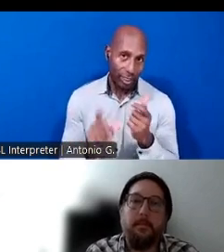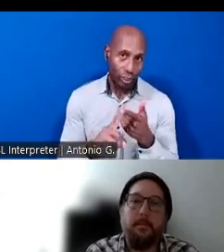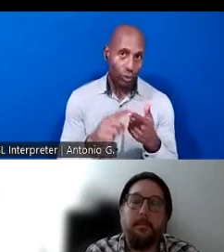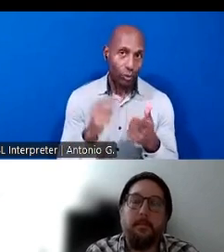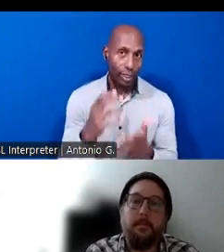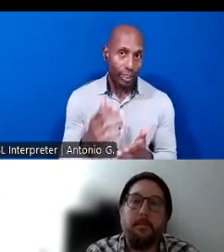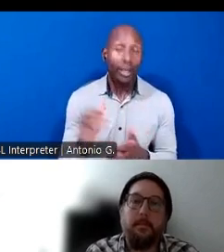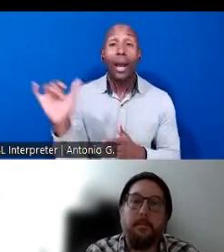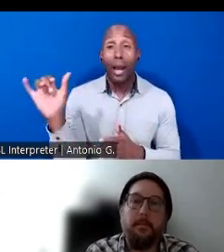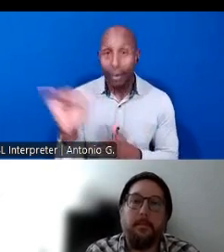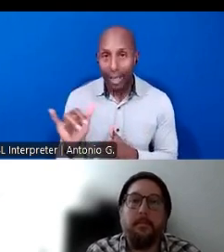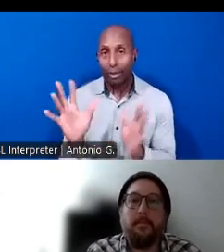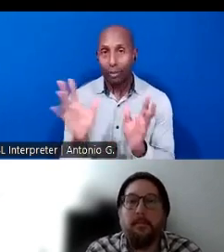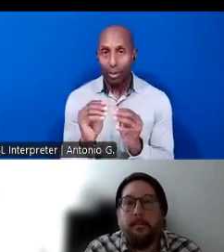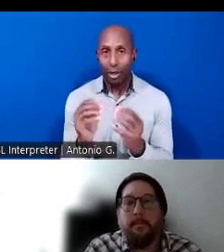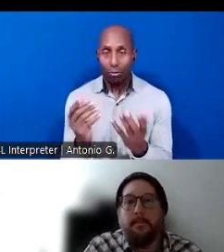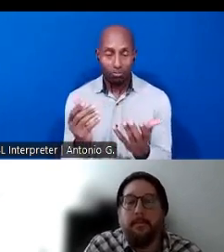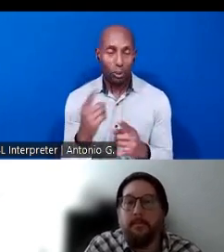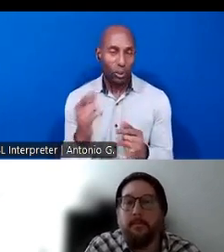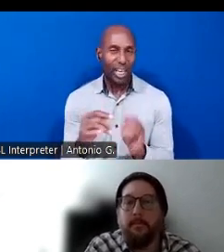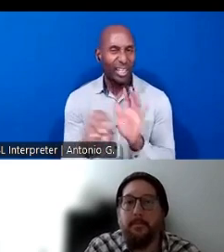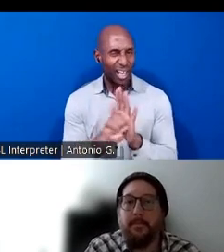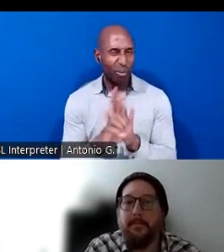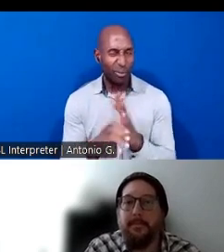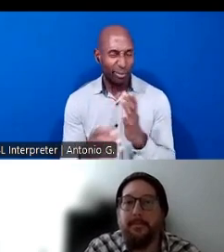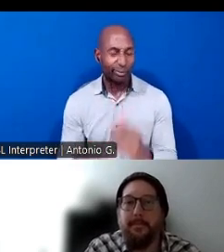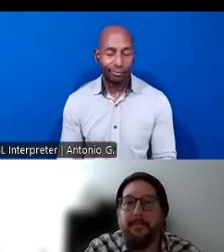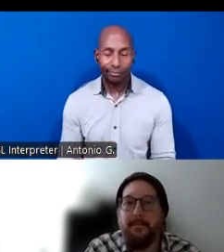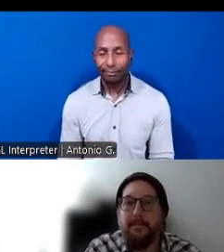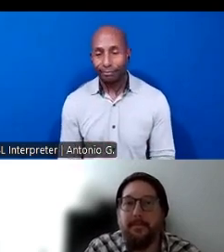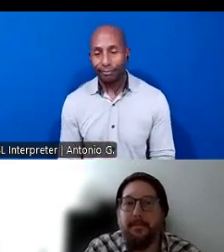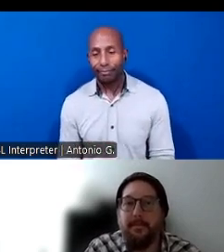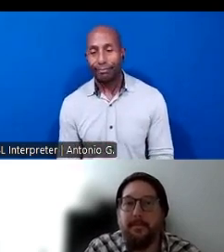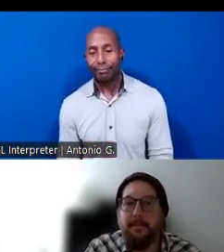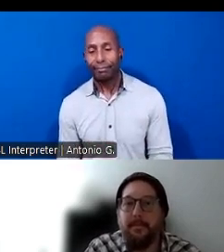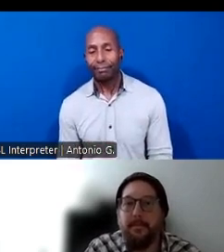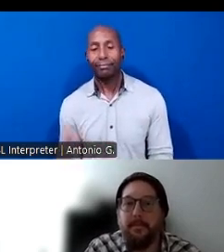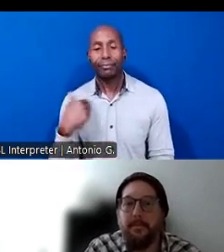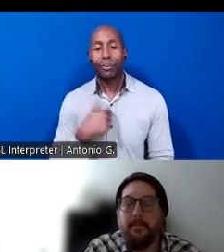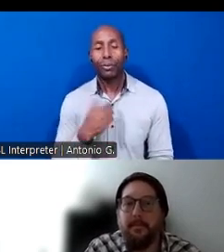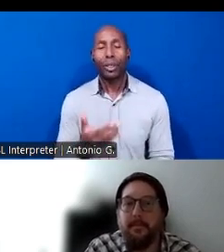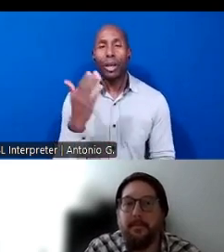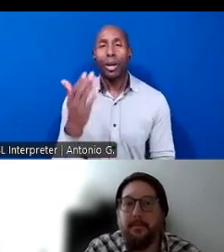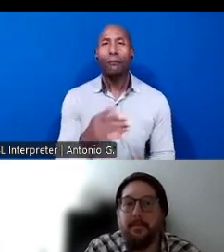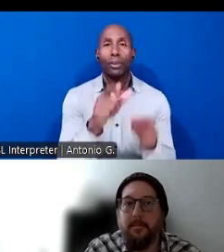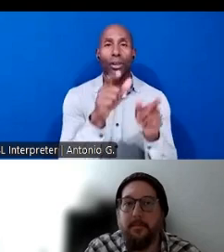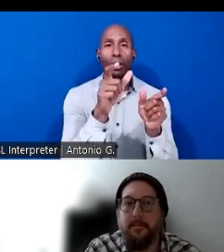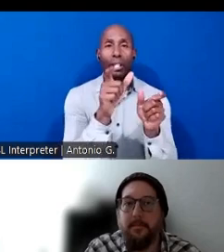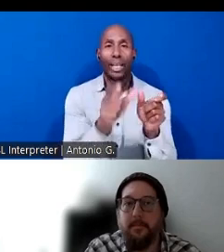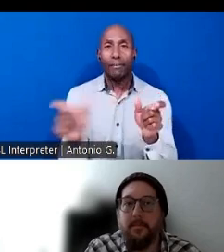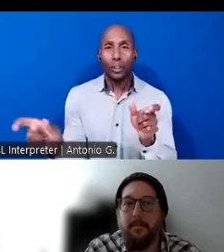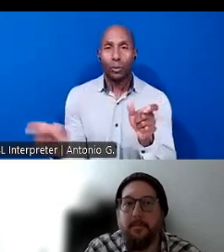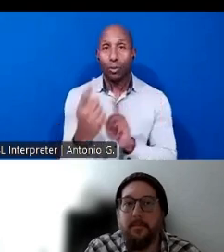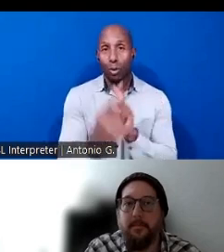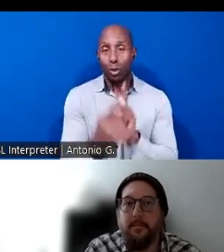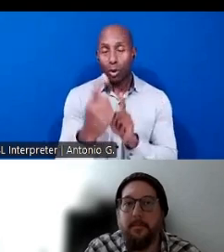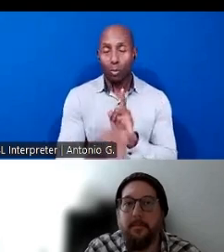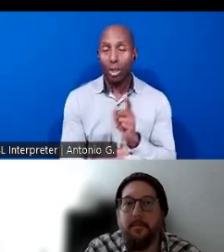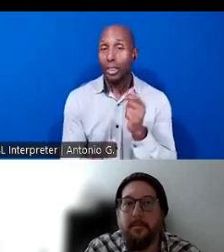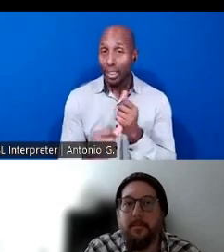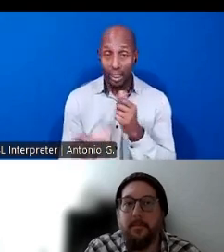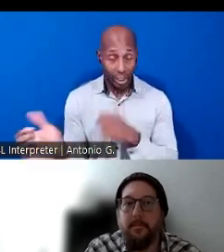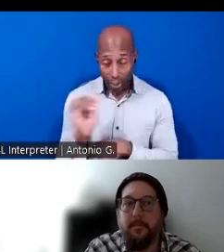webinar presentation like today that we're doing. We offer individual one-on-one assistance over email,